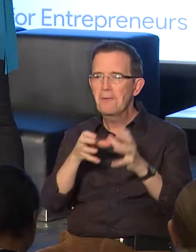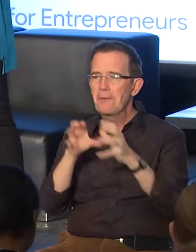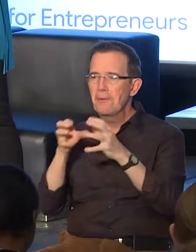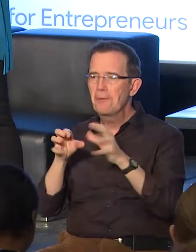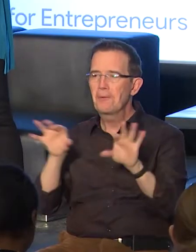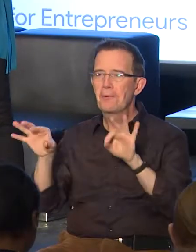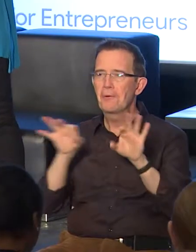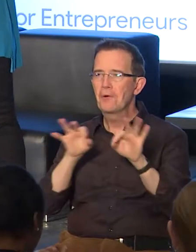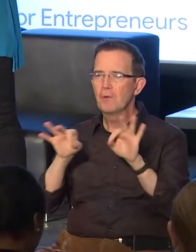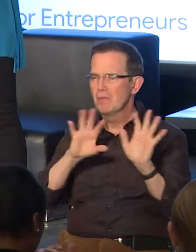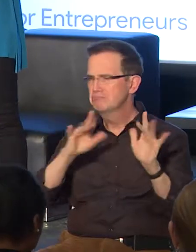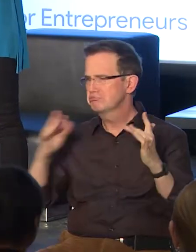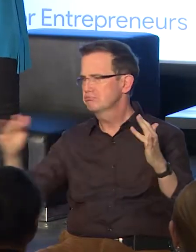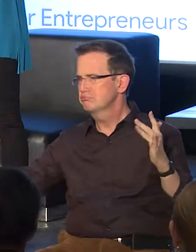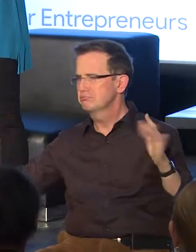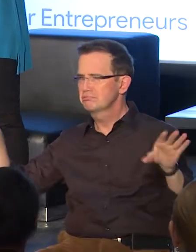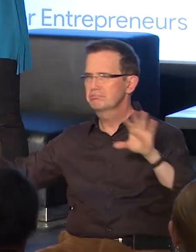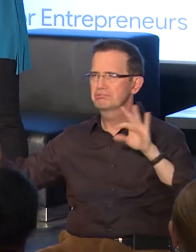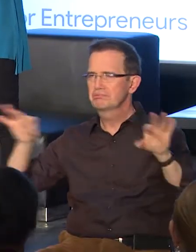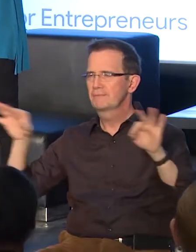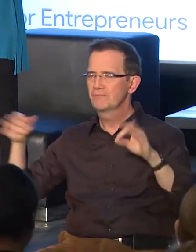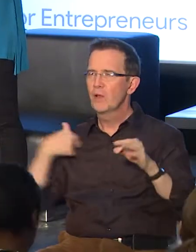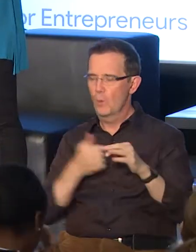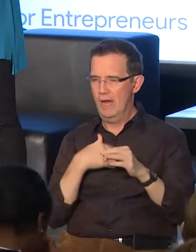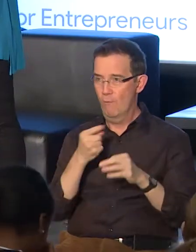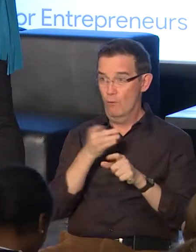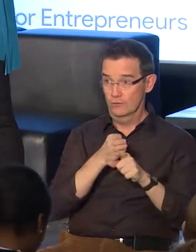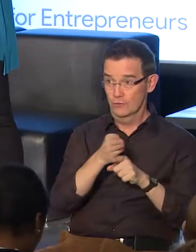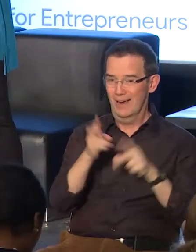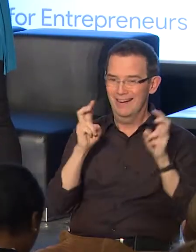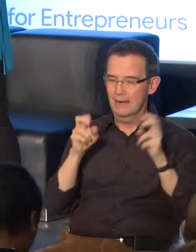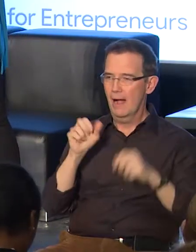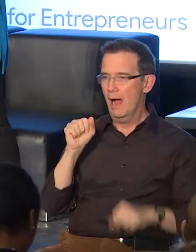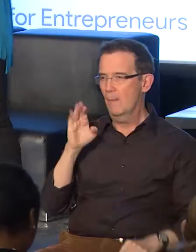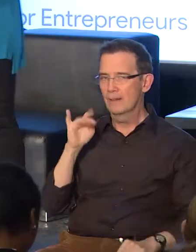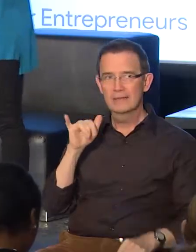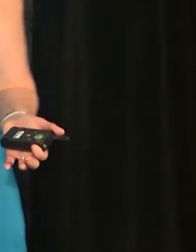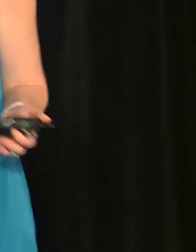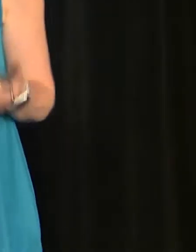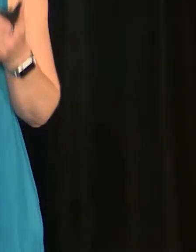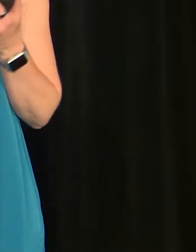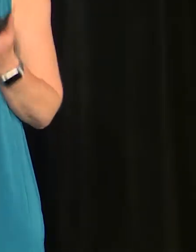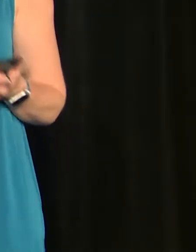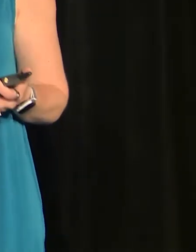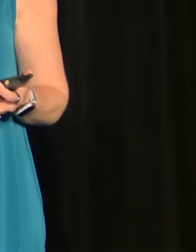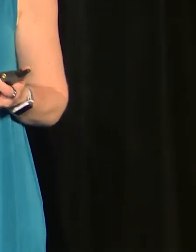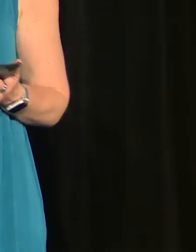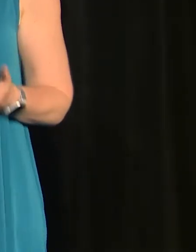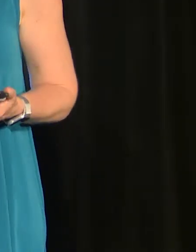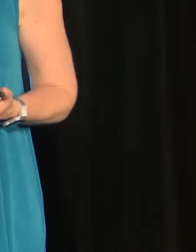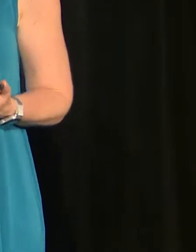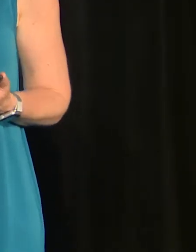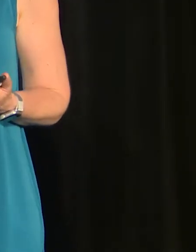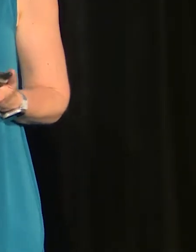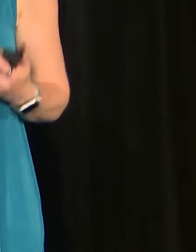and tech track, and we also have a number of LGBTQ speakers,